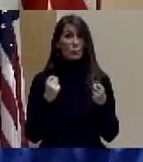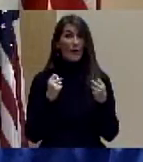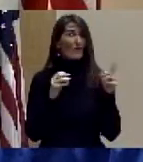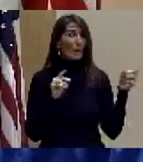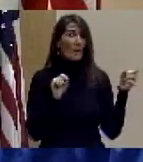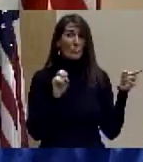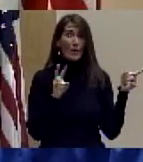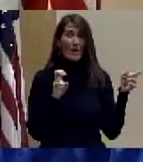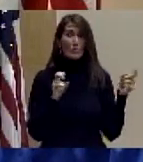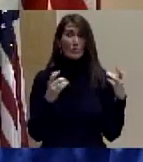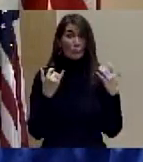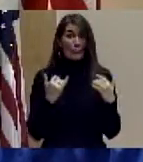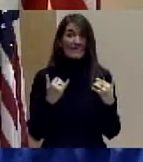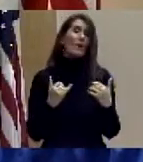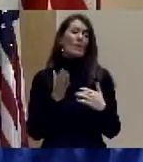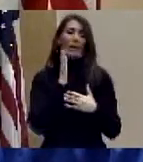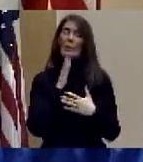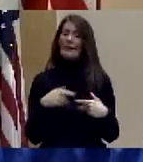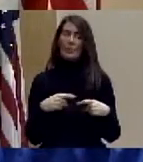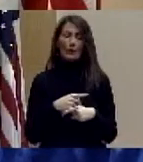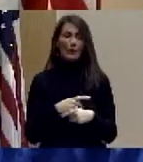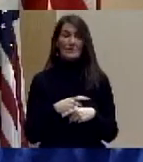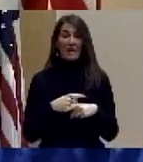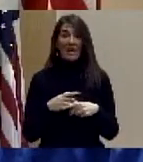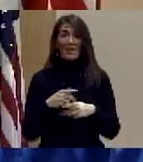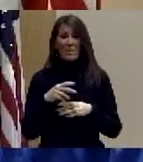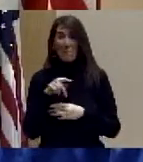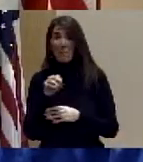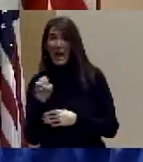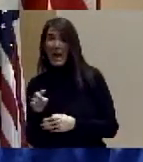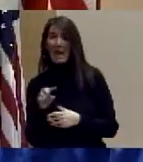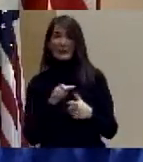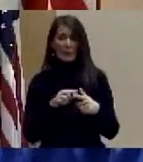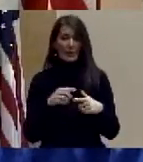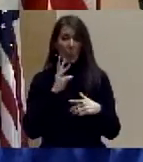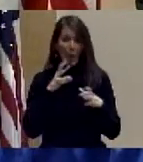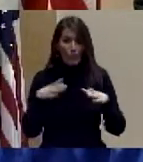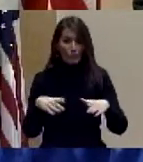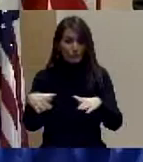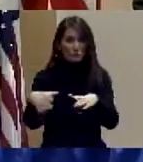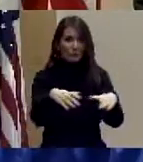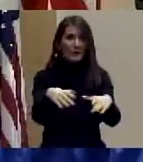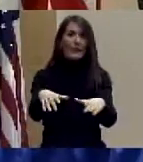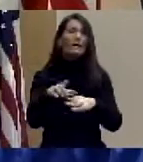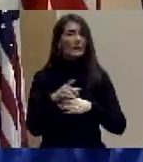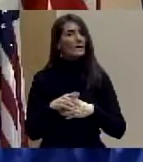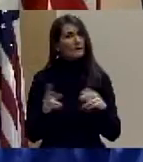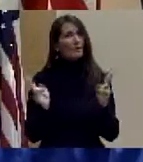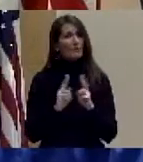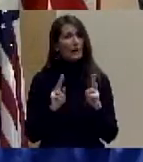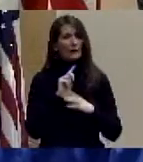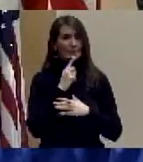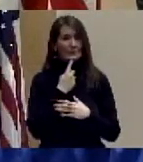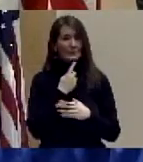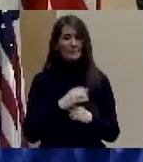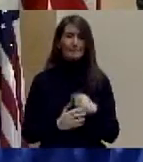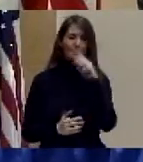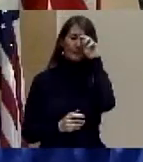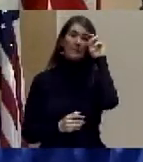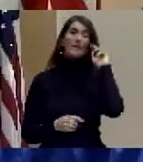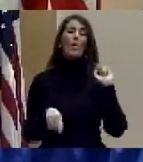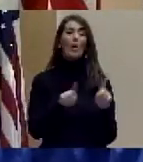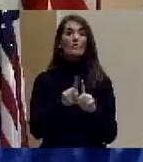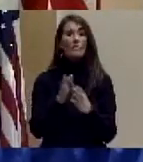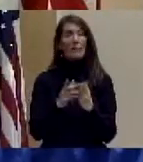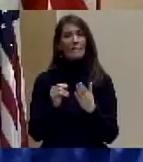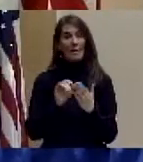and it's only going to get worse, the ponding, the puddling is very real. Also, as part of that project,